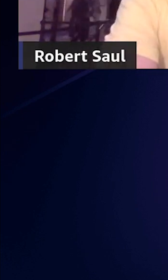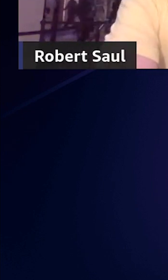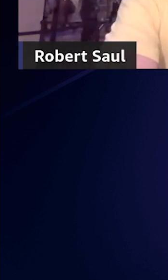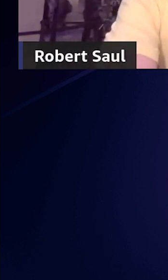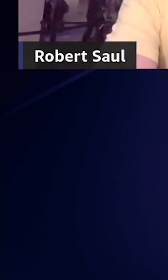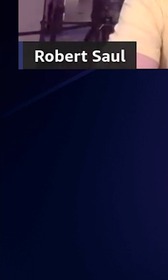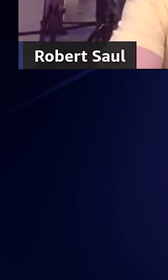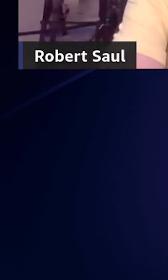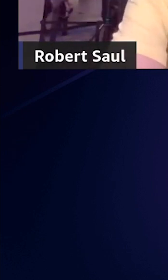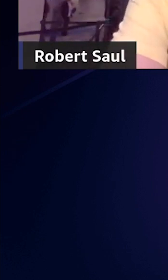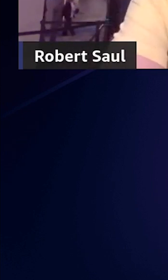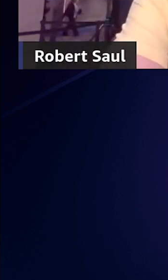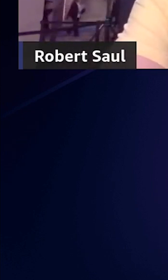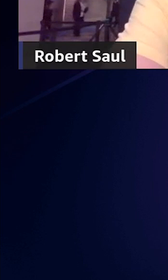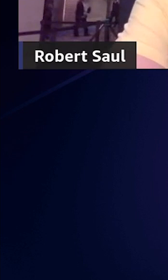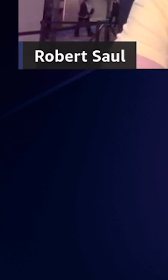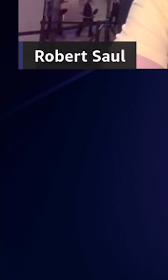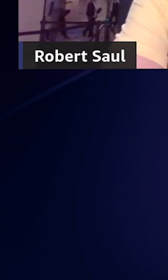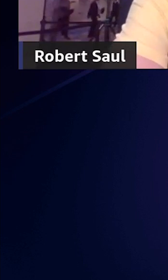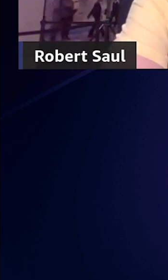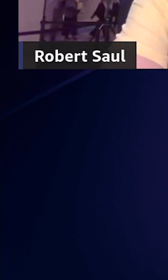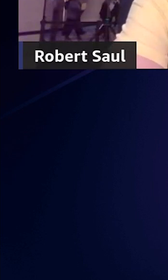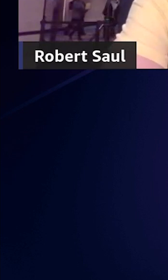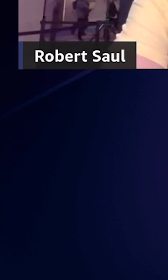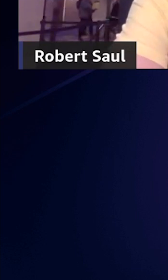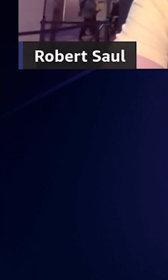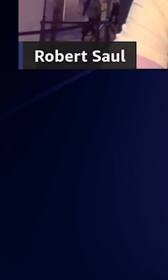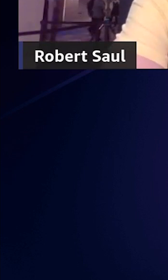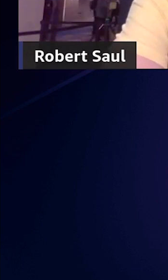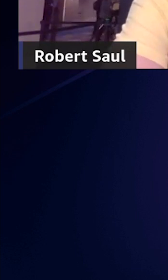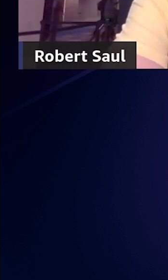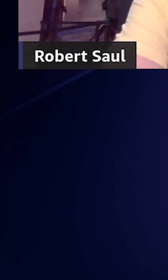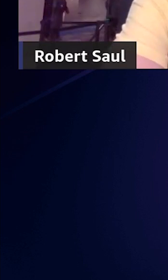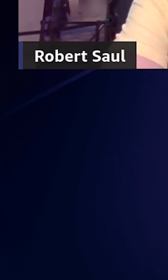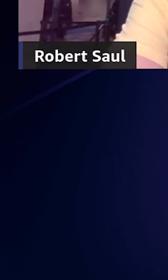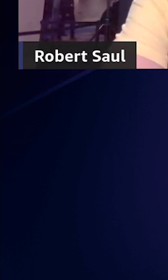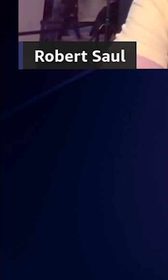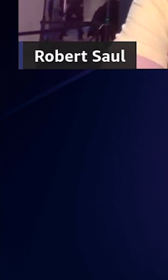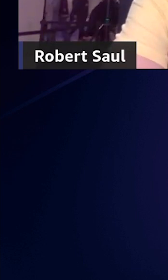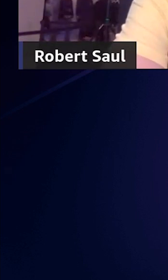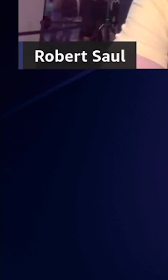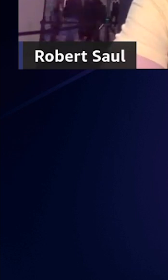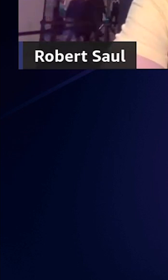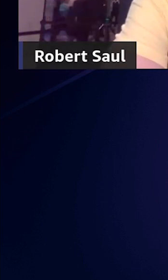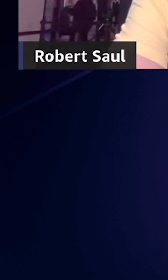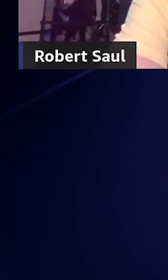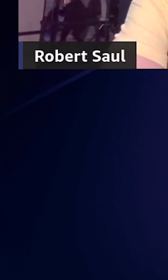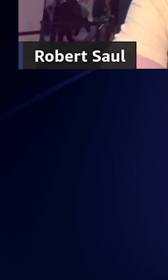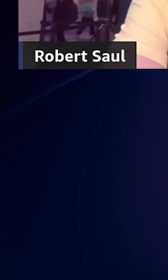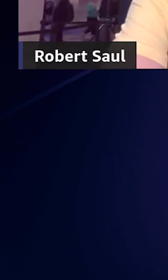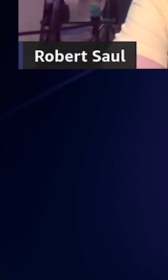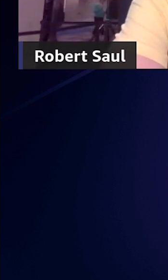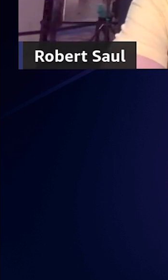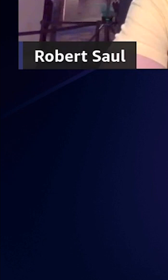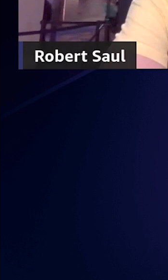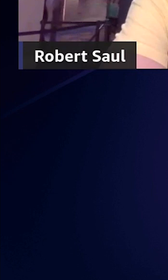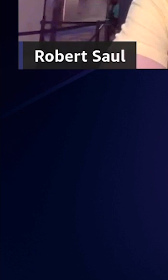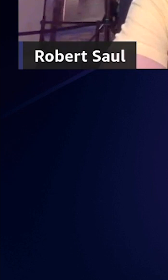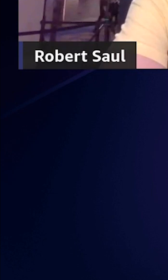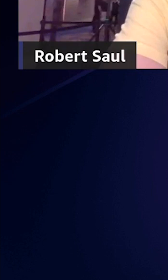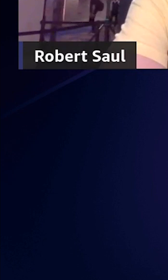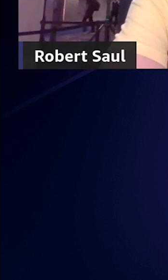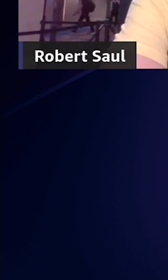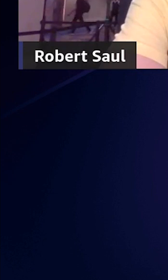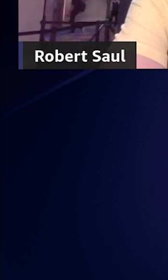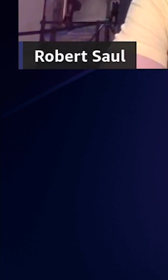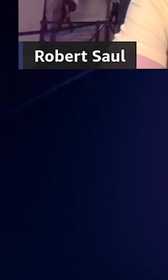Yeah, absolutely. So in the case of a security event, one of our first questions, one of the first things that CIRT asks is, do